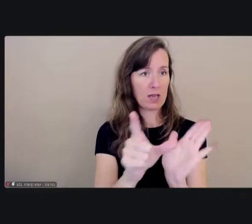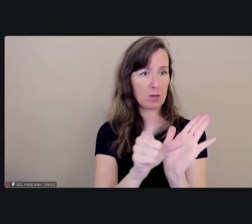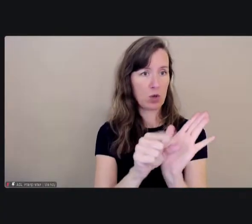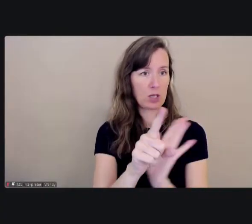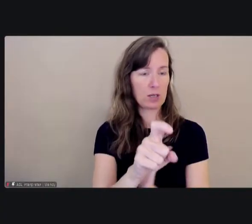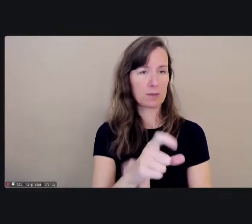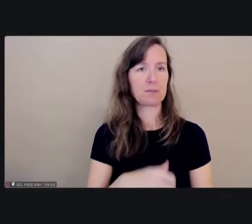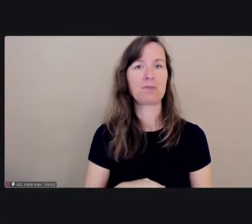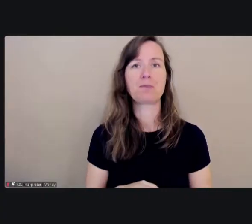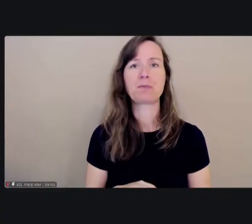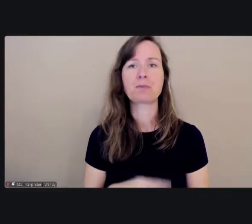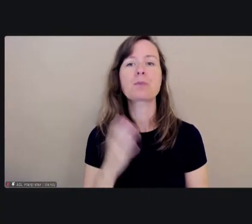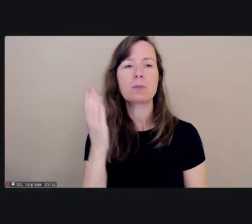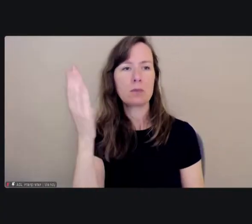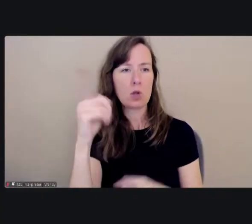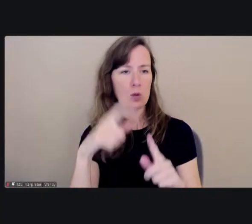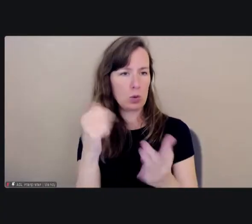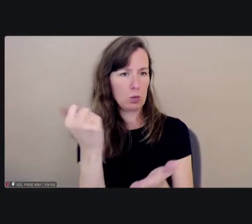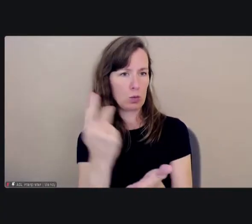Motion to approve the agenda.